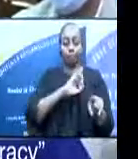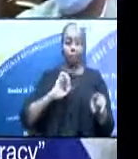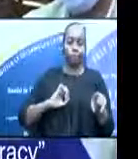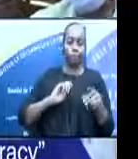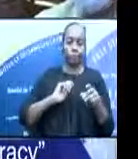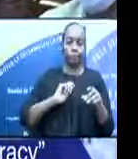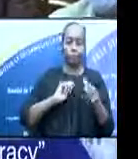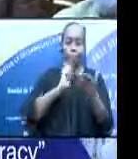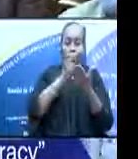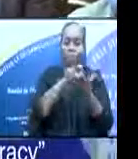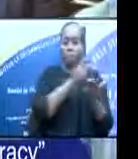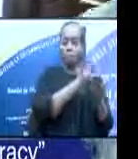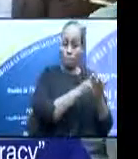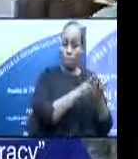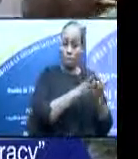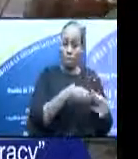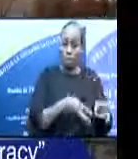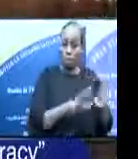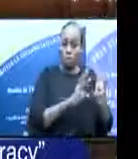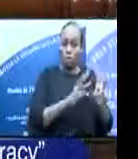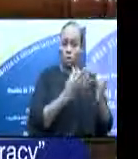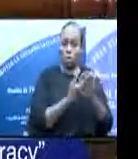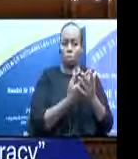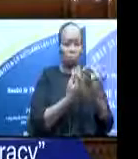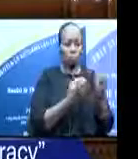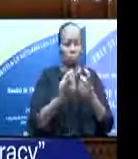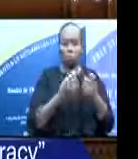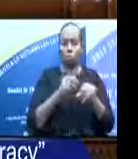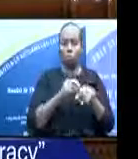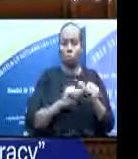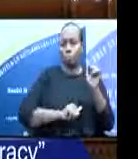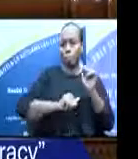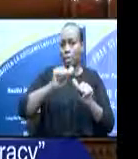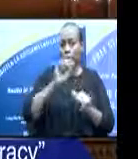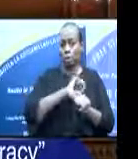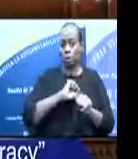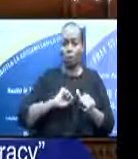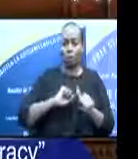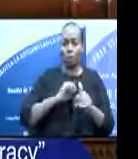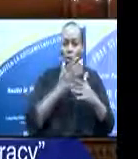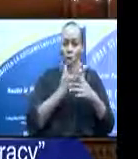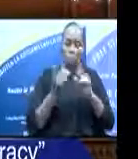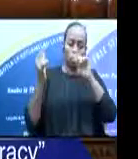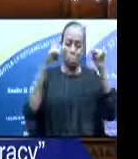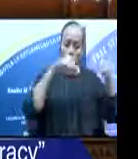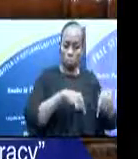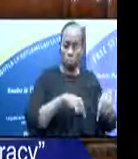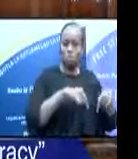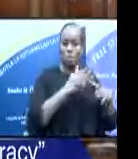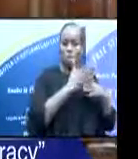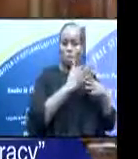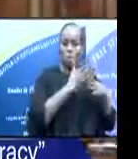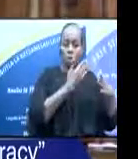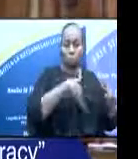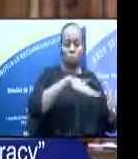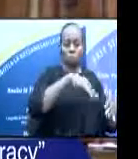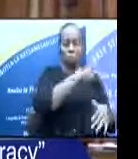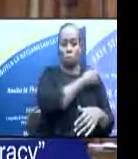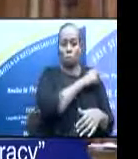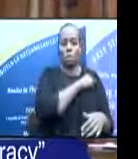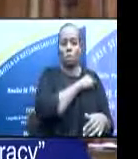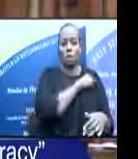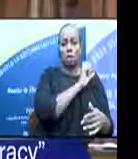practitioners in a way that attracts the best medical practitioners to the public healthcare